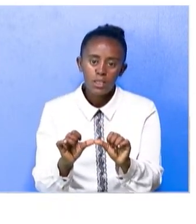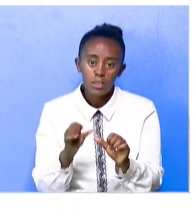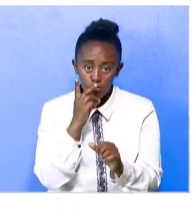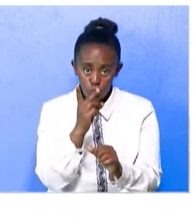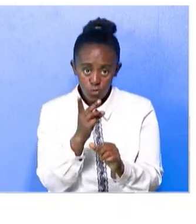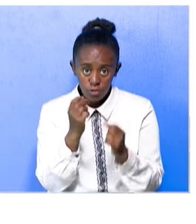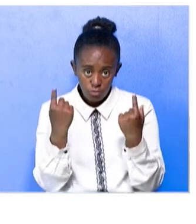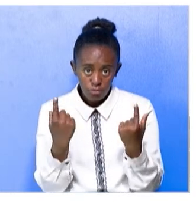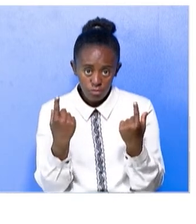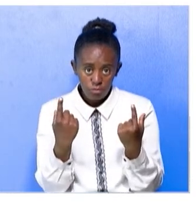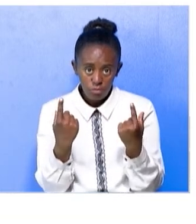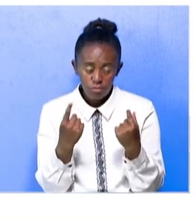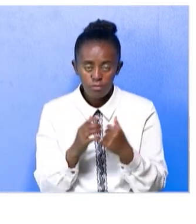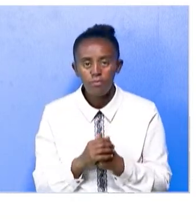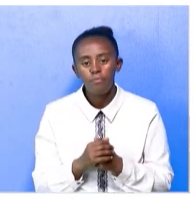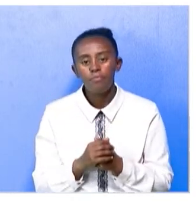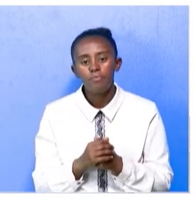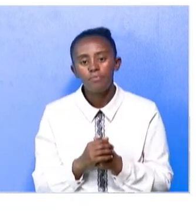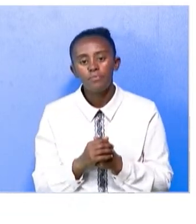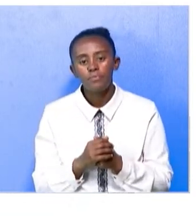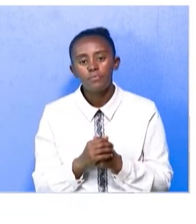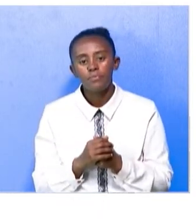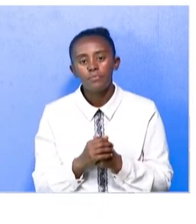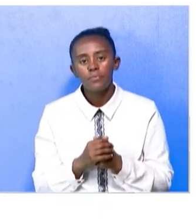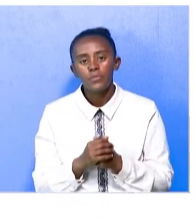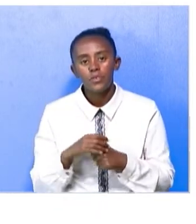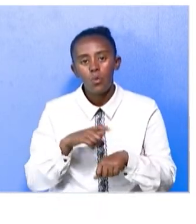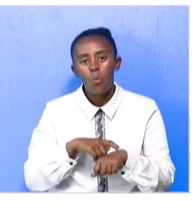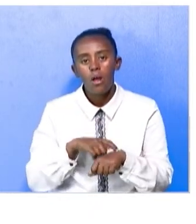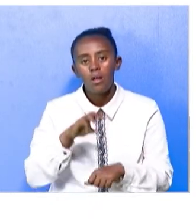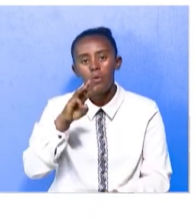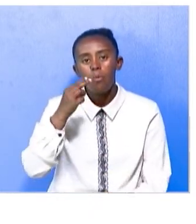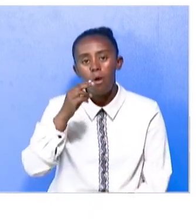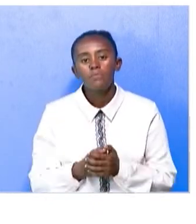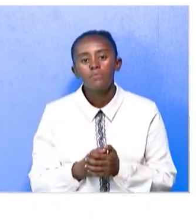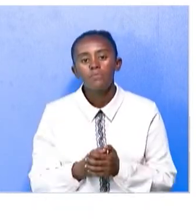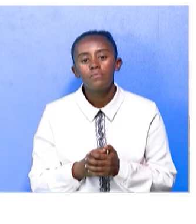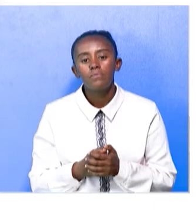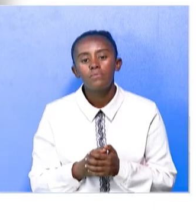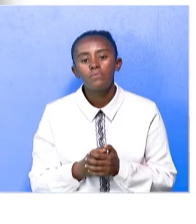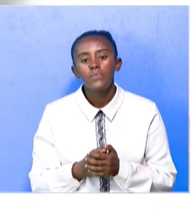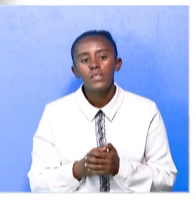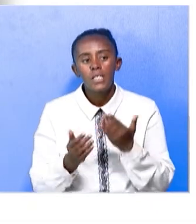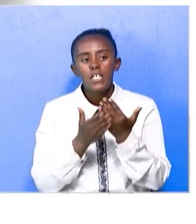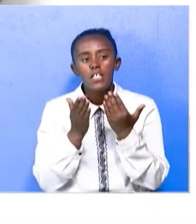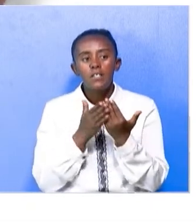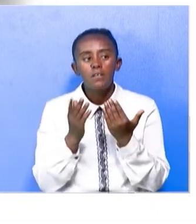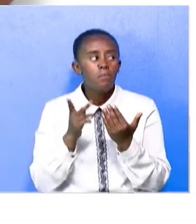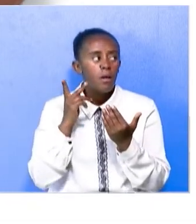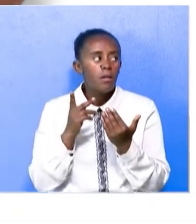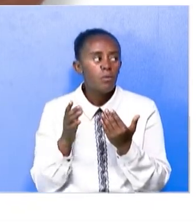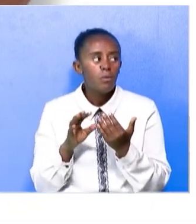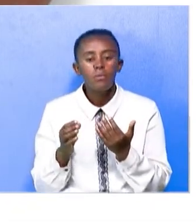see, plus that is while, that is simple passes or past